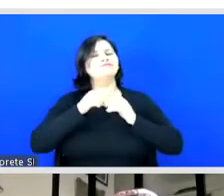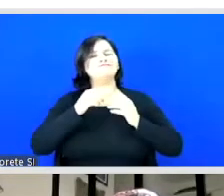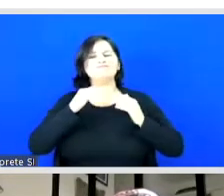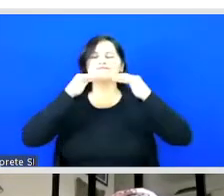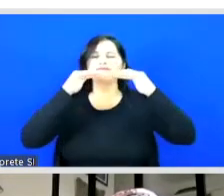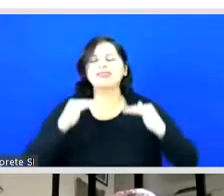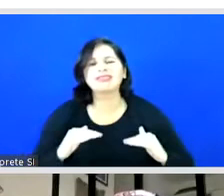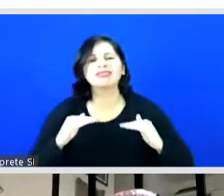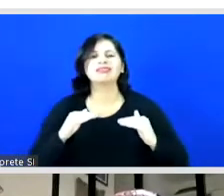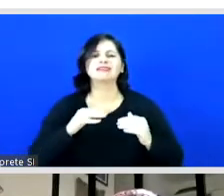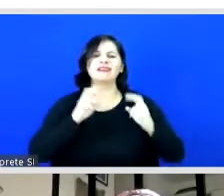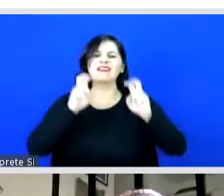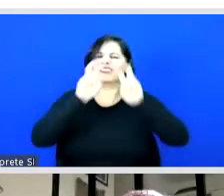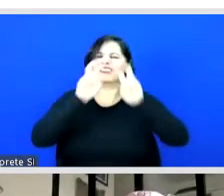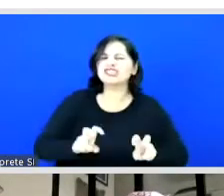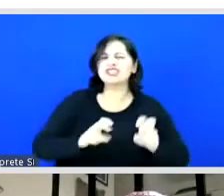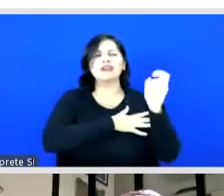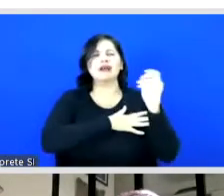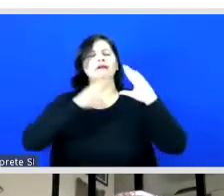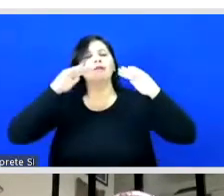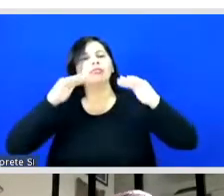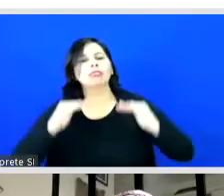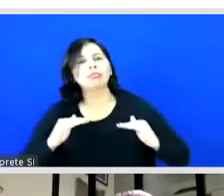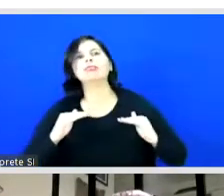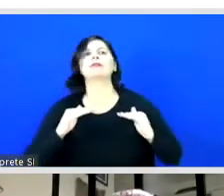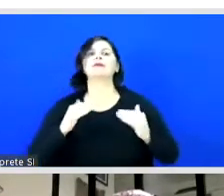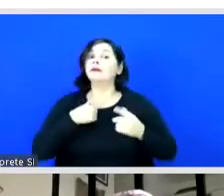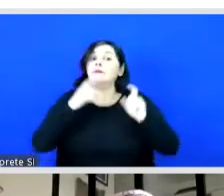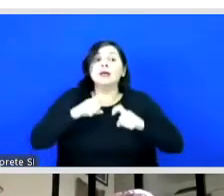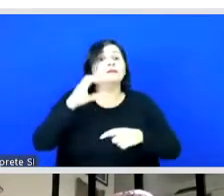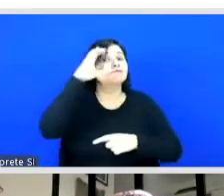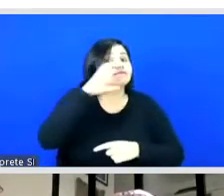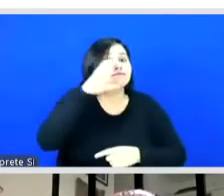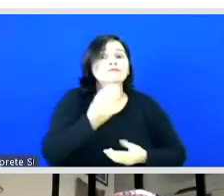all the climate impact. And thirdly, we are also the solutions.